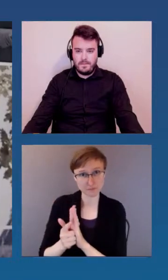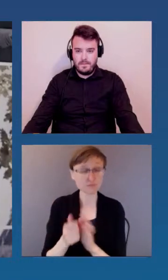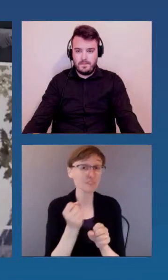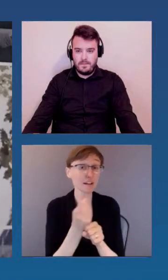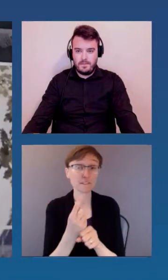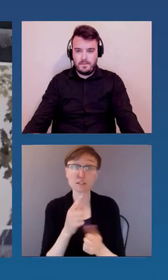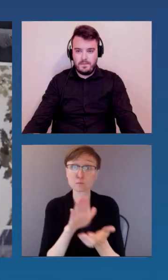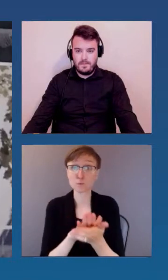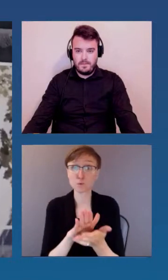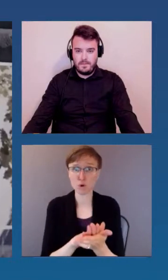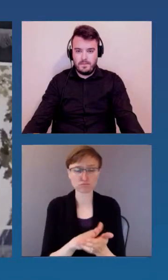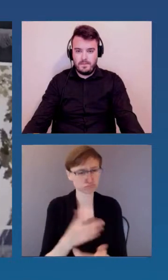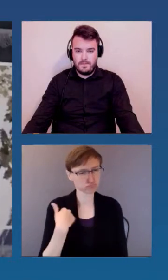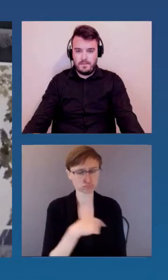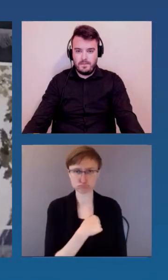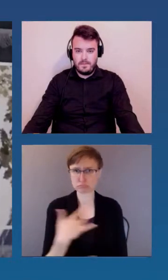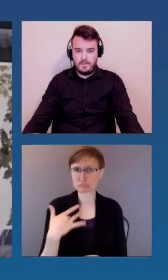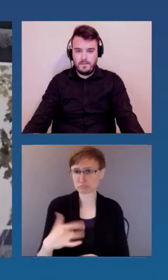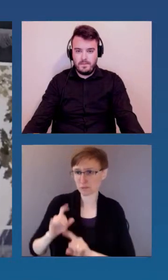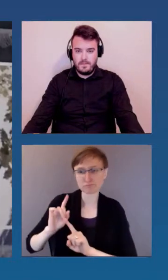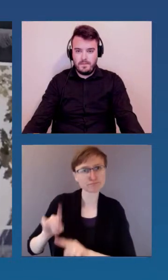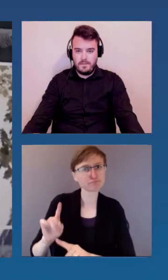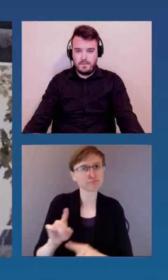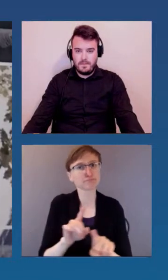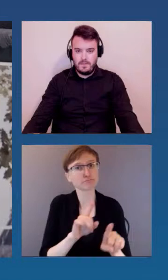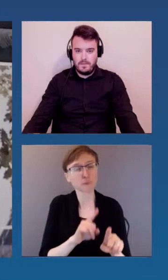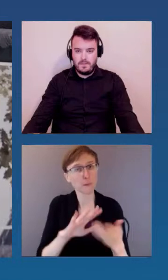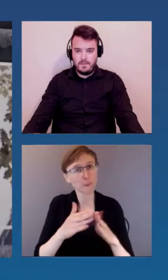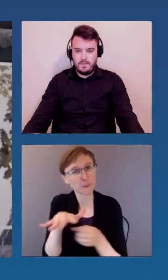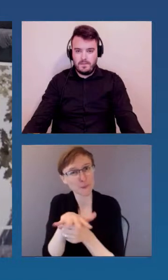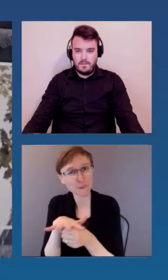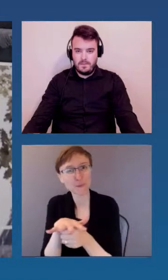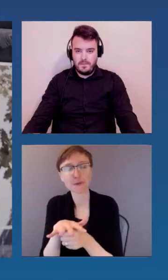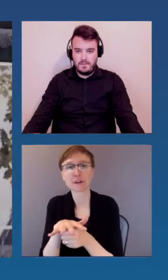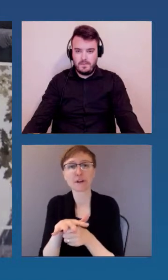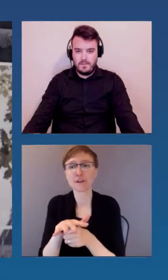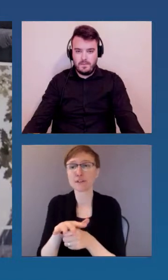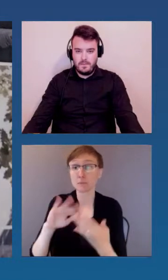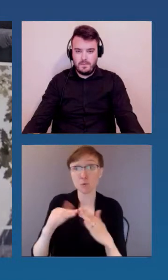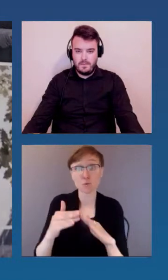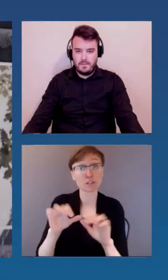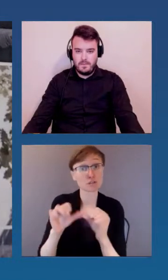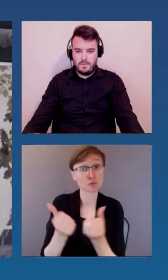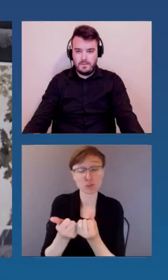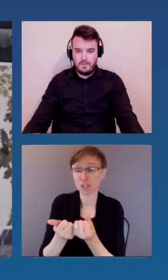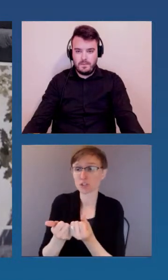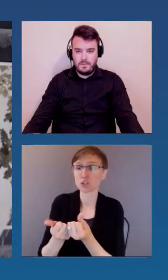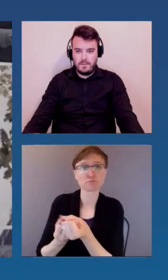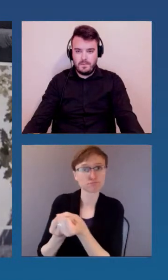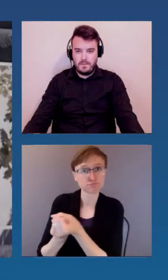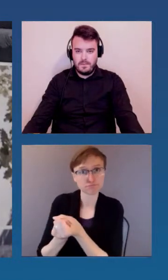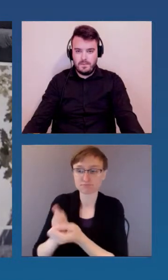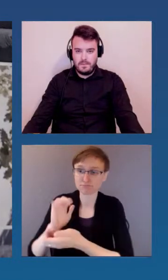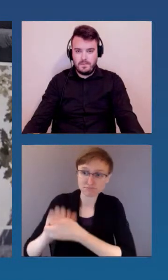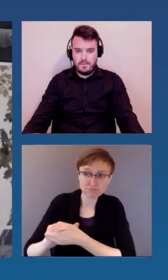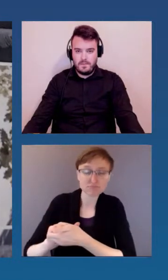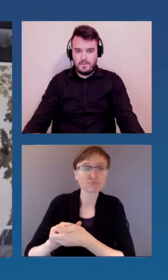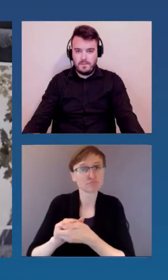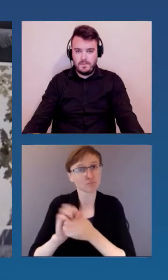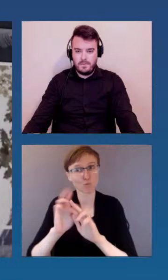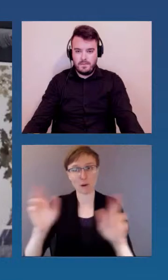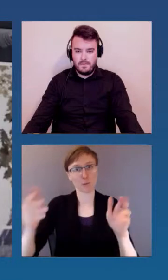the spread and harm of COVID-19 in our community. I want to thank Dr. Etches and the Ottawa Public Health team for their continued leadership on